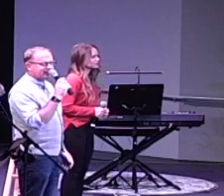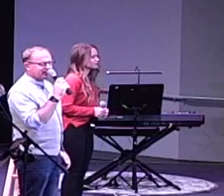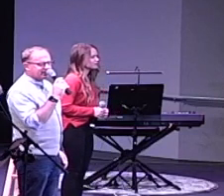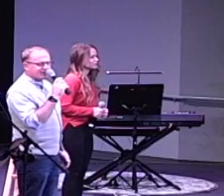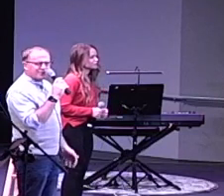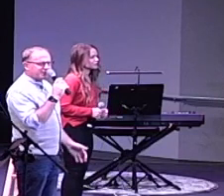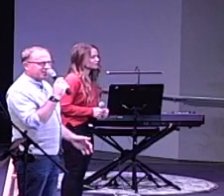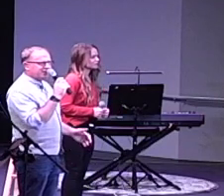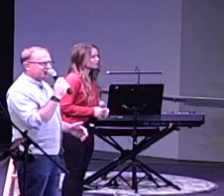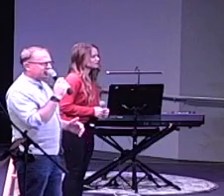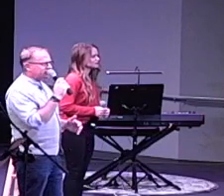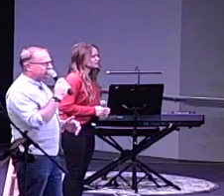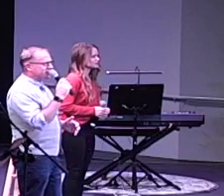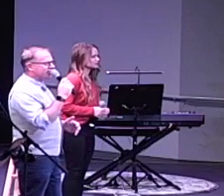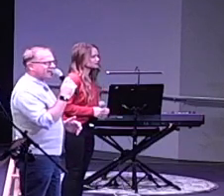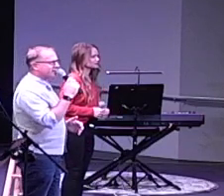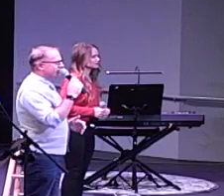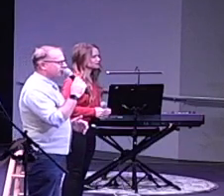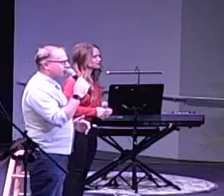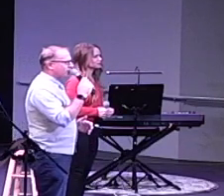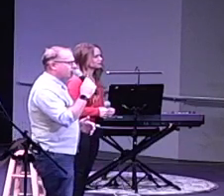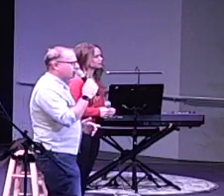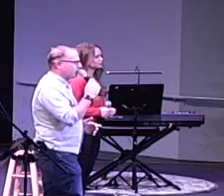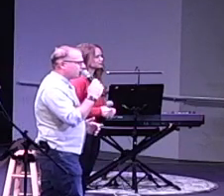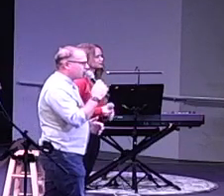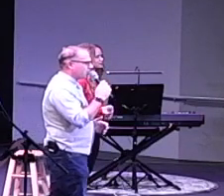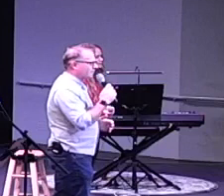crucified. Forgiveness is in you.